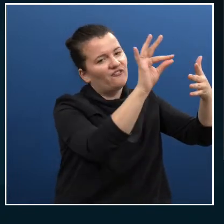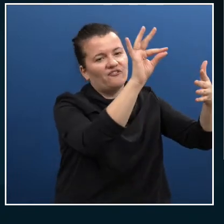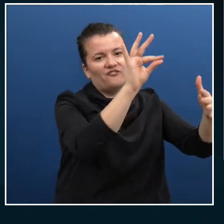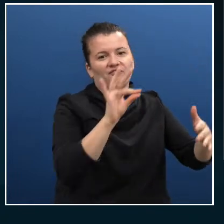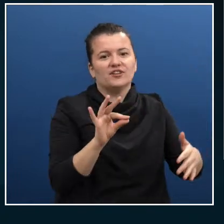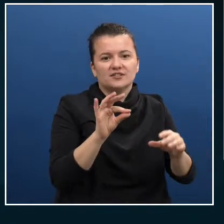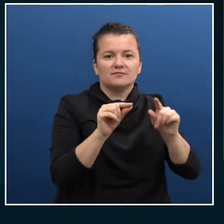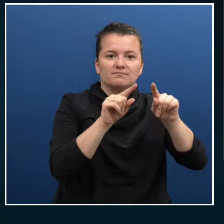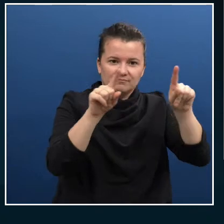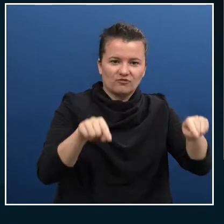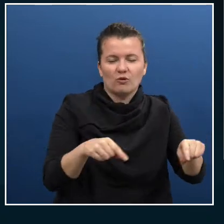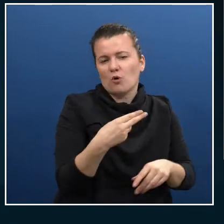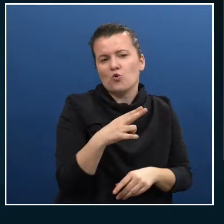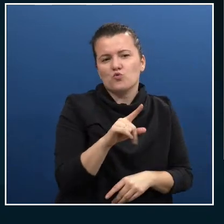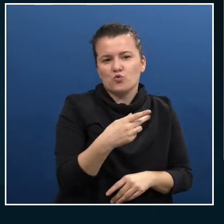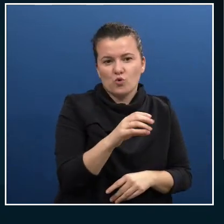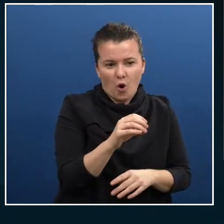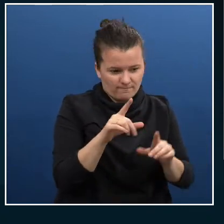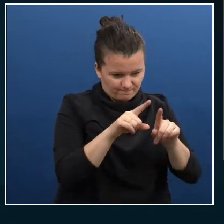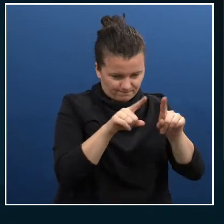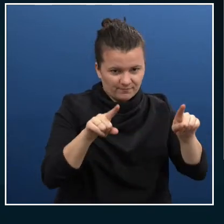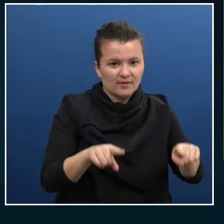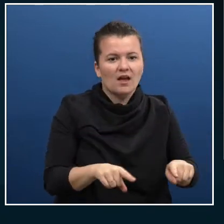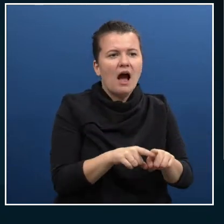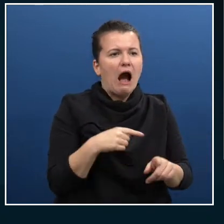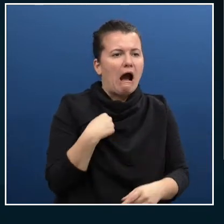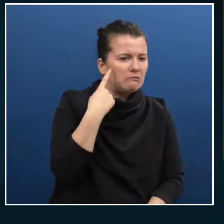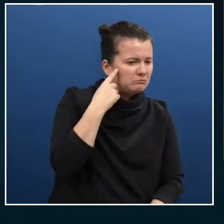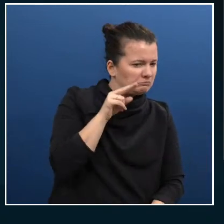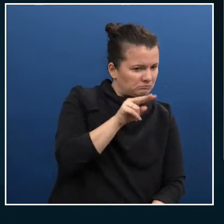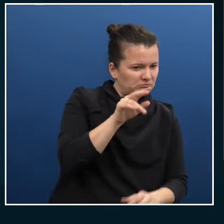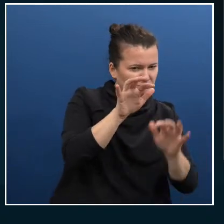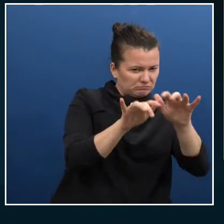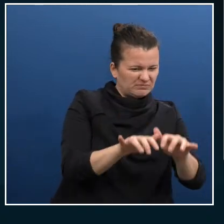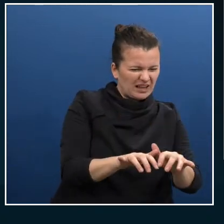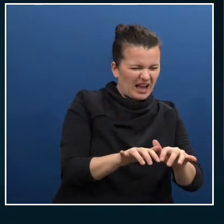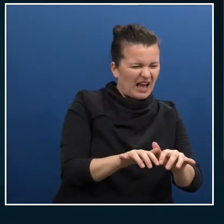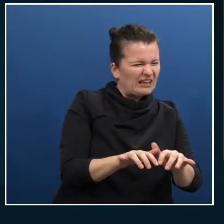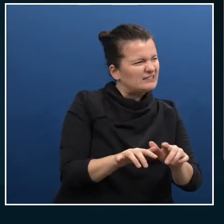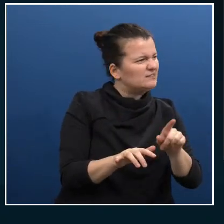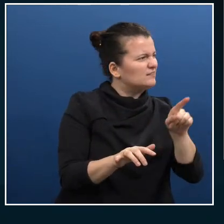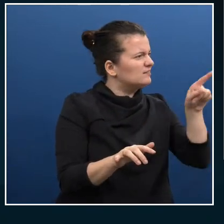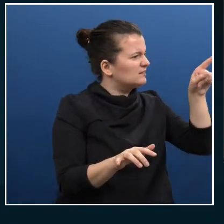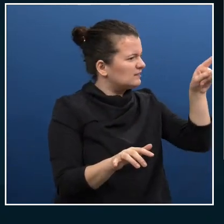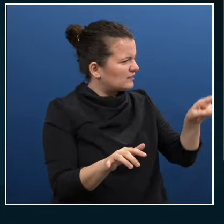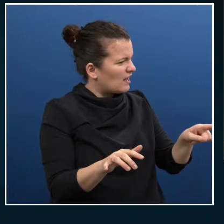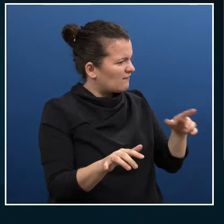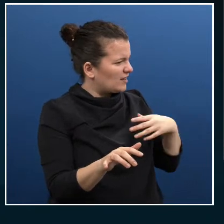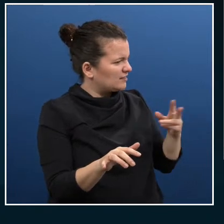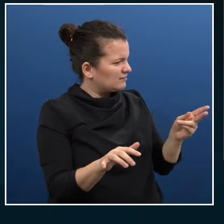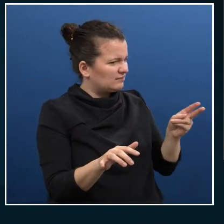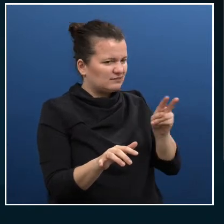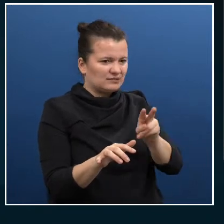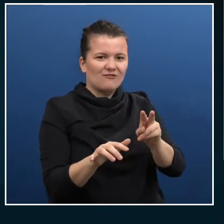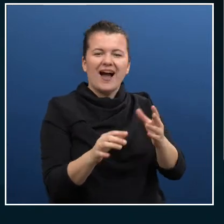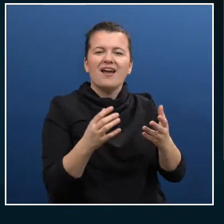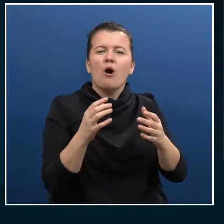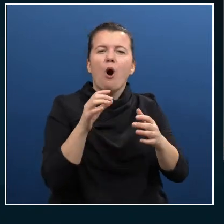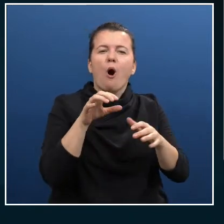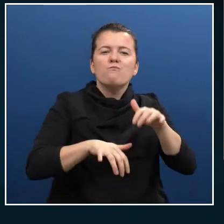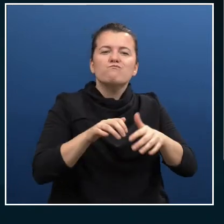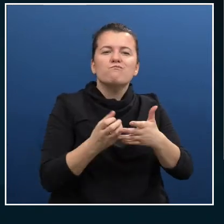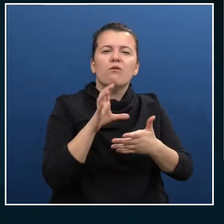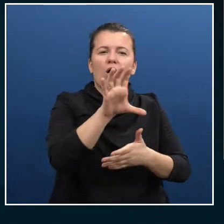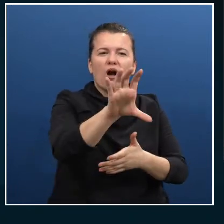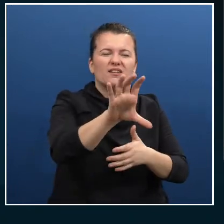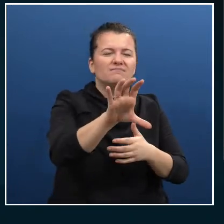and then I was thinking, yeah, I wanted to have another look and feel of my blog. So I switched to the